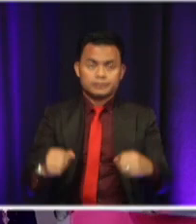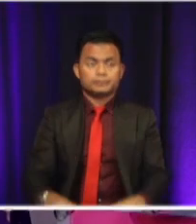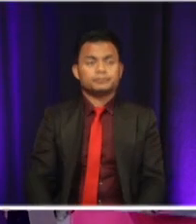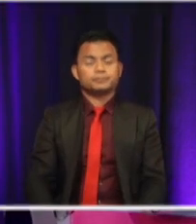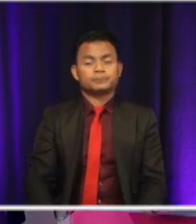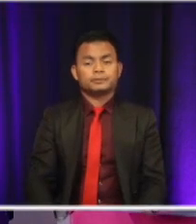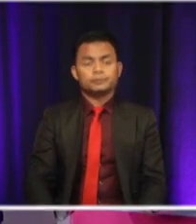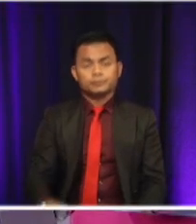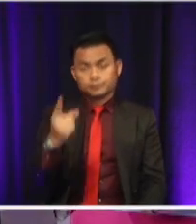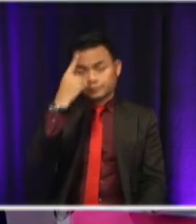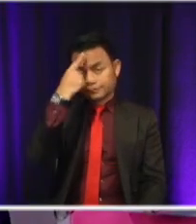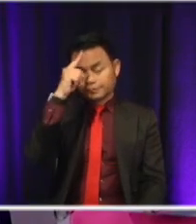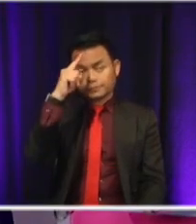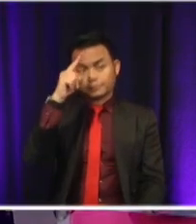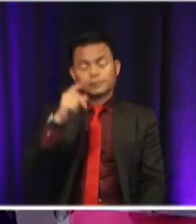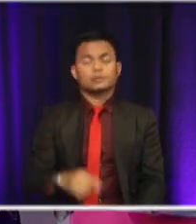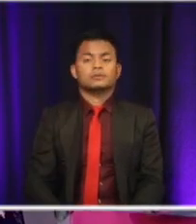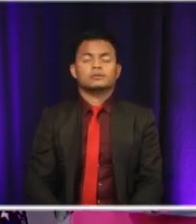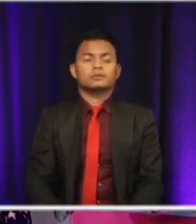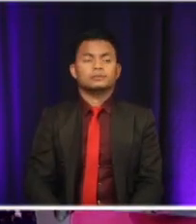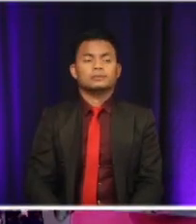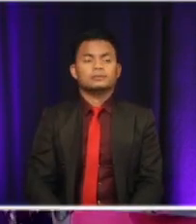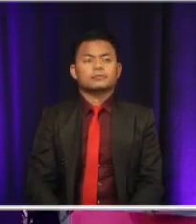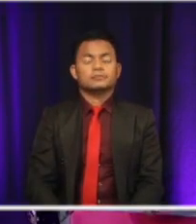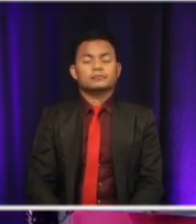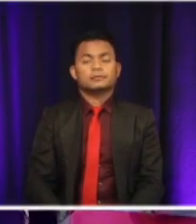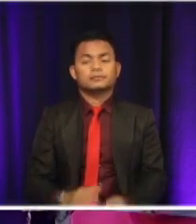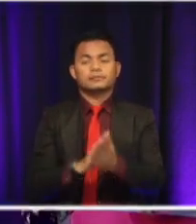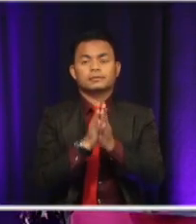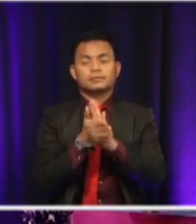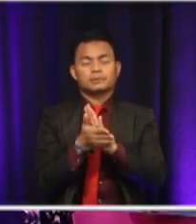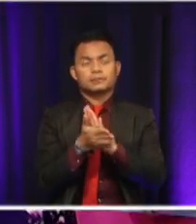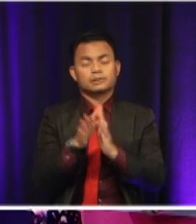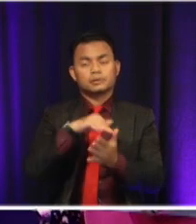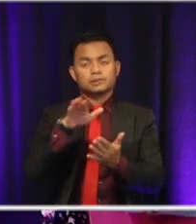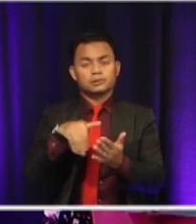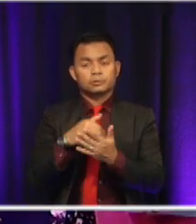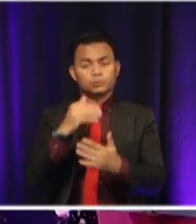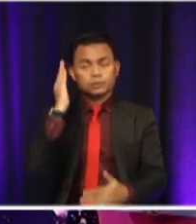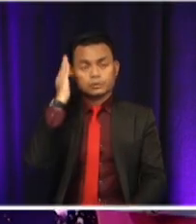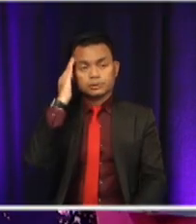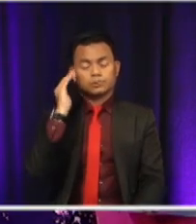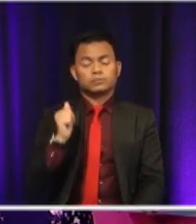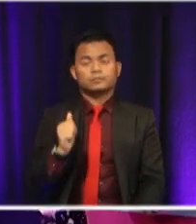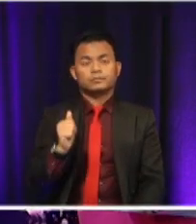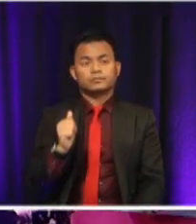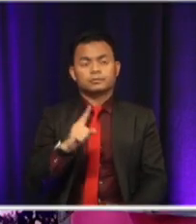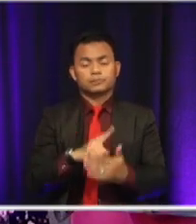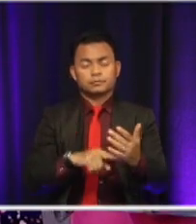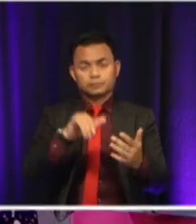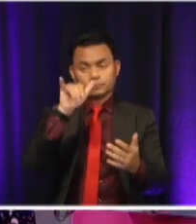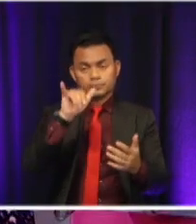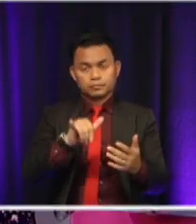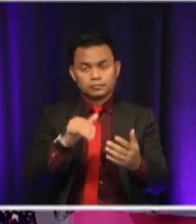novel, candidates going into the exam hall already know whether they are going to answer based on Clay Marble or The